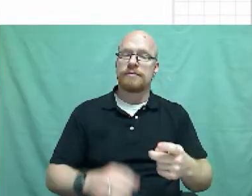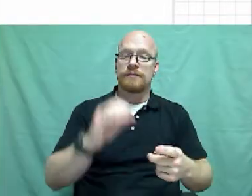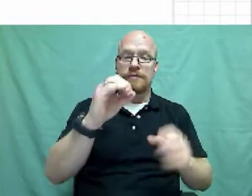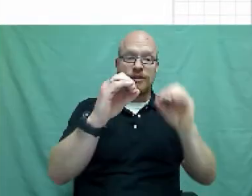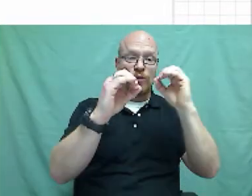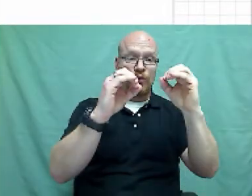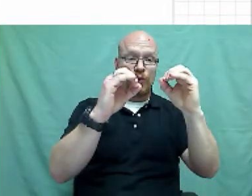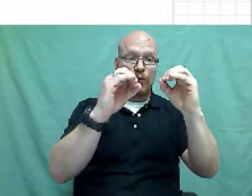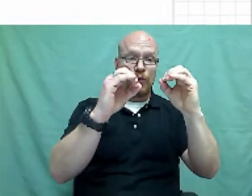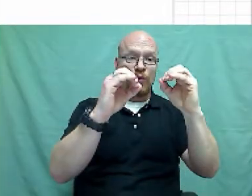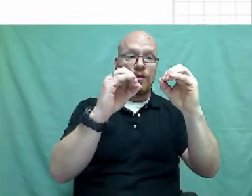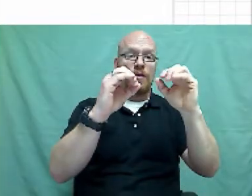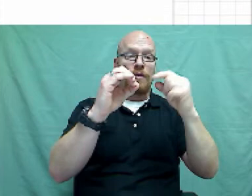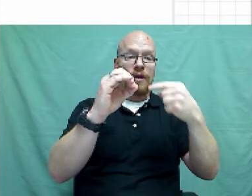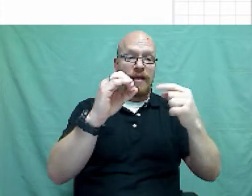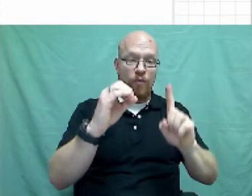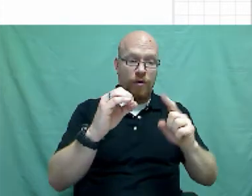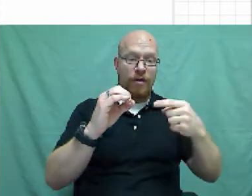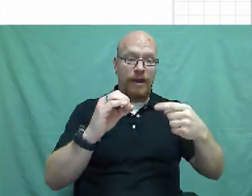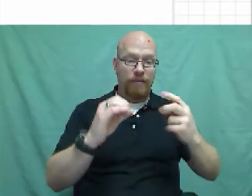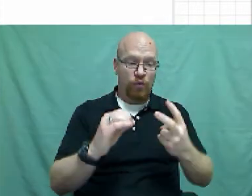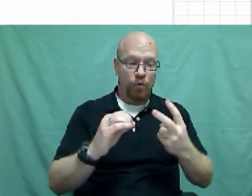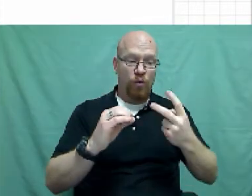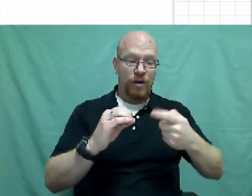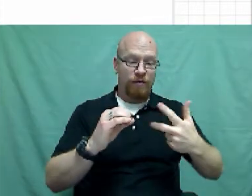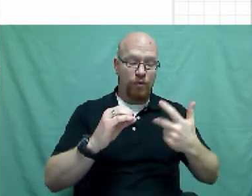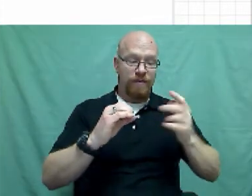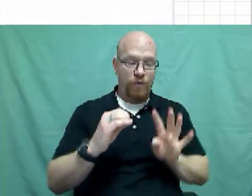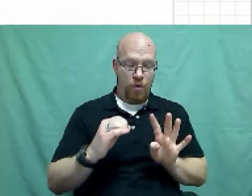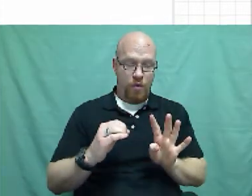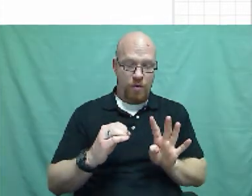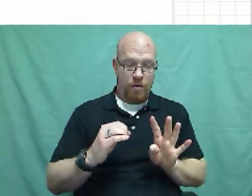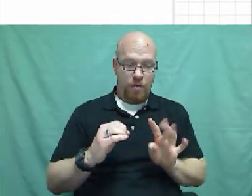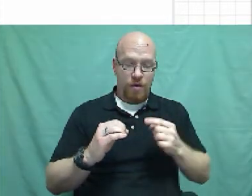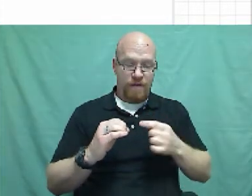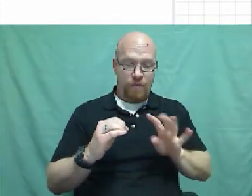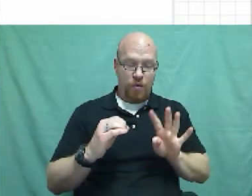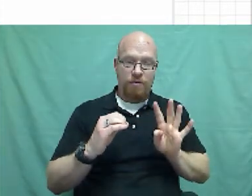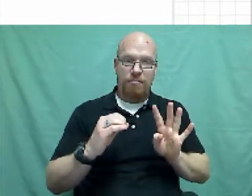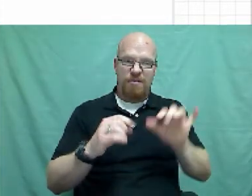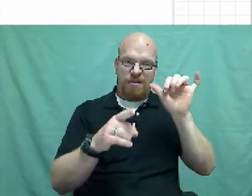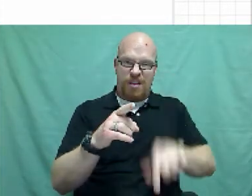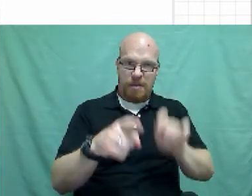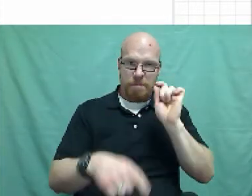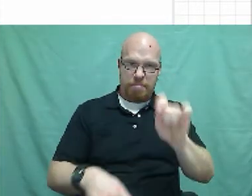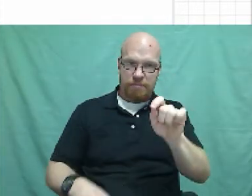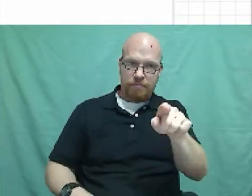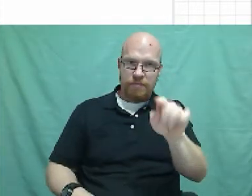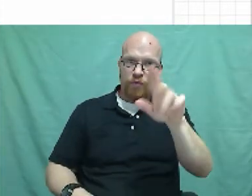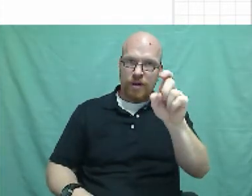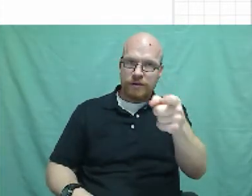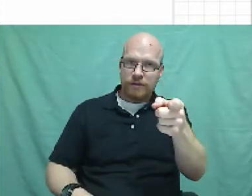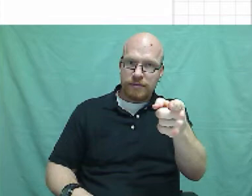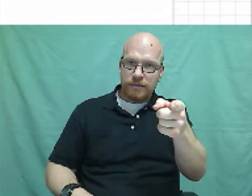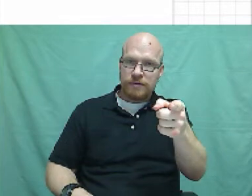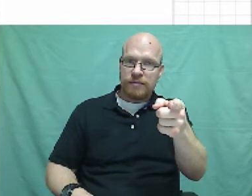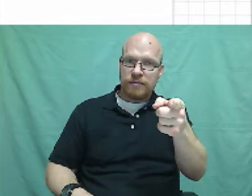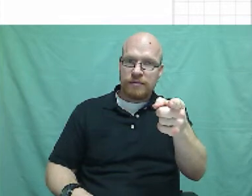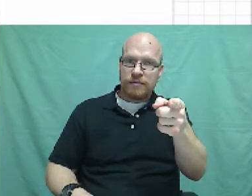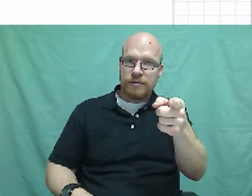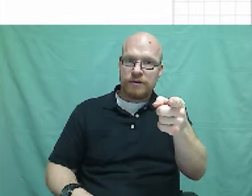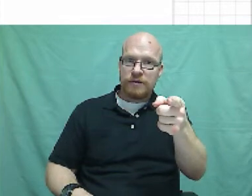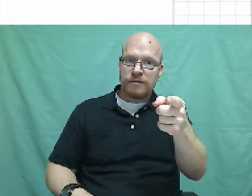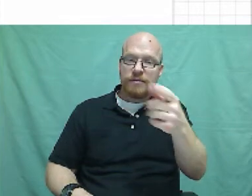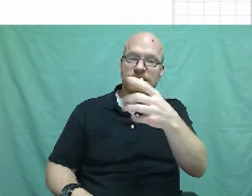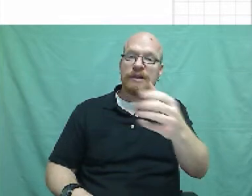Now it shifted down 4 places, from 0, 0 to 0, -4.